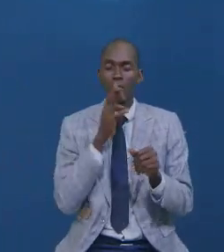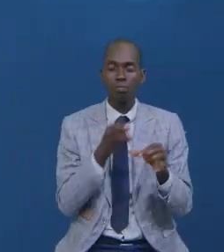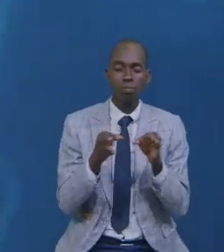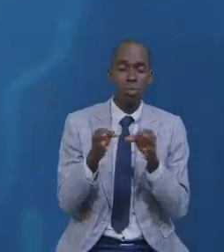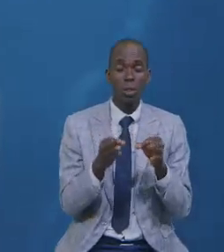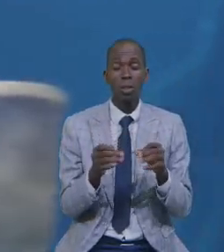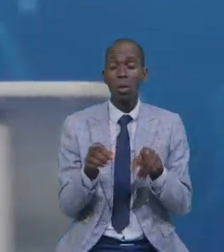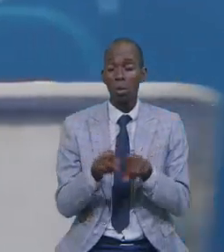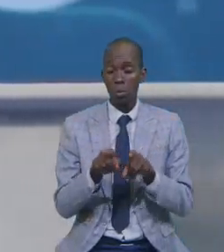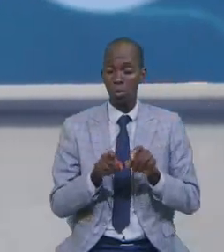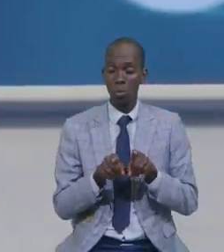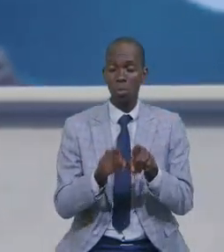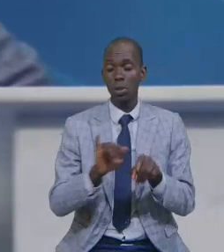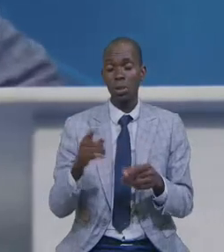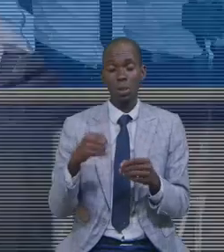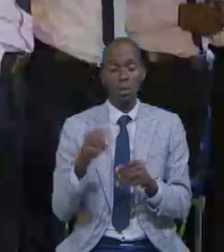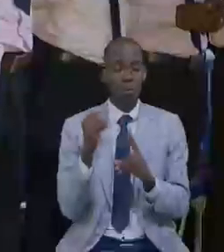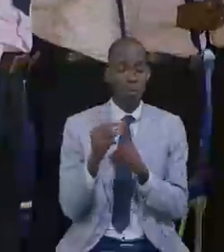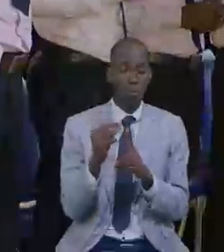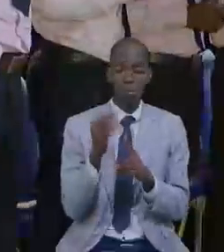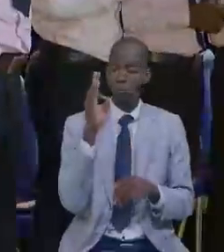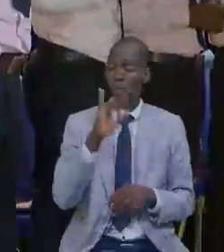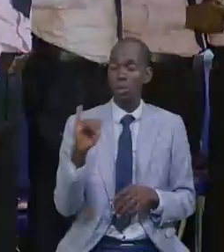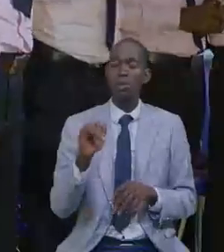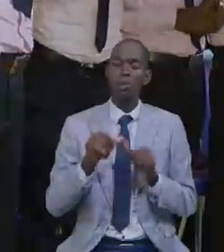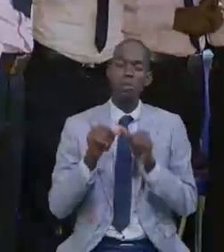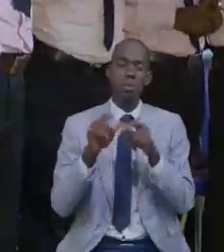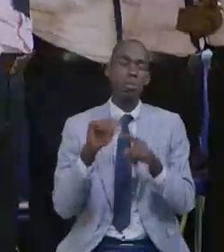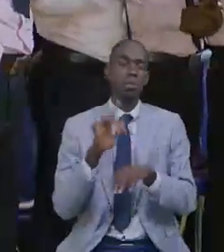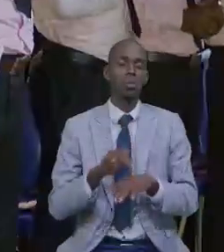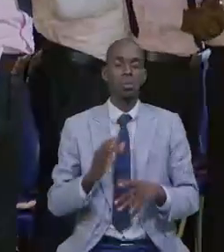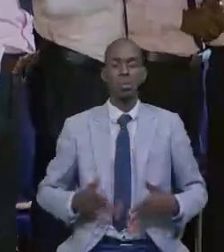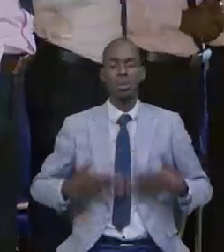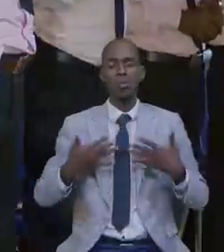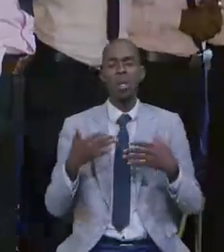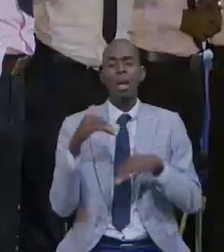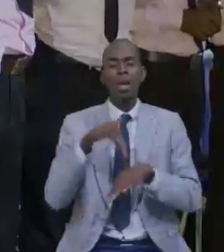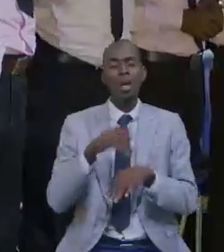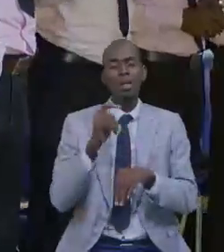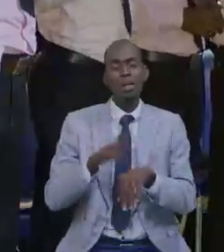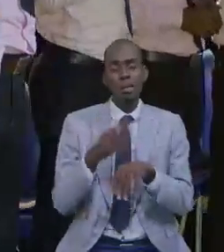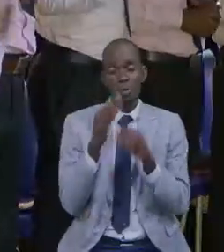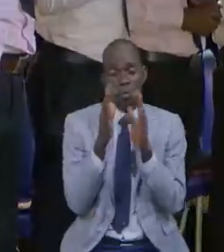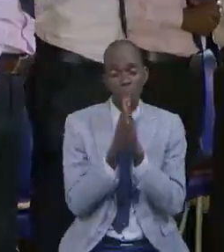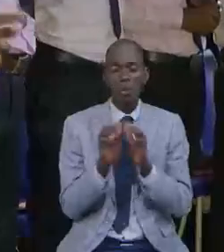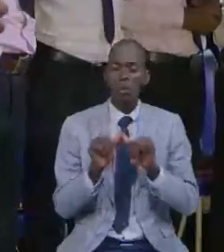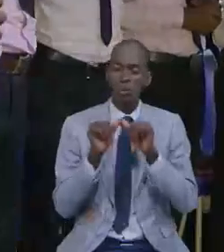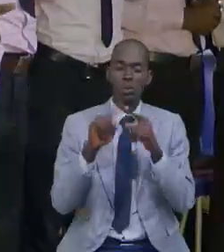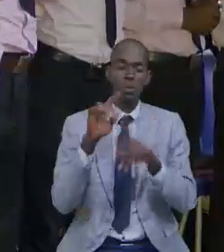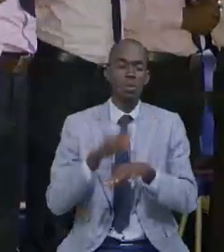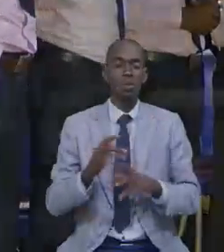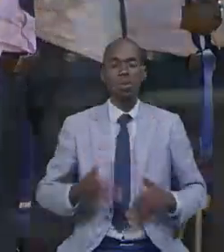the message, continue to touch lives. At the time of prayer, continue to touch lives.